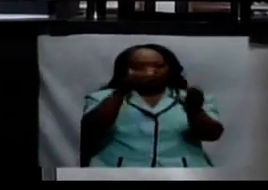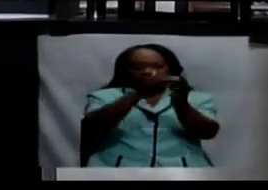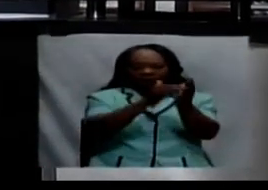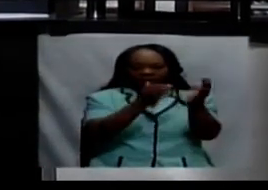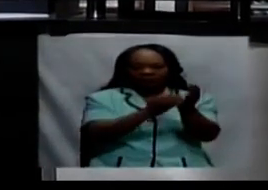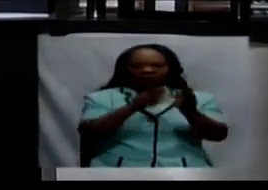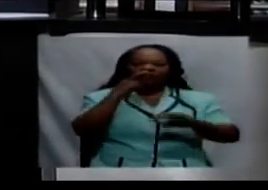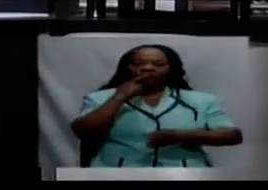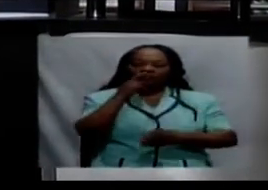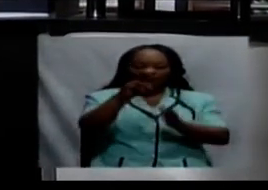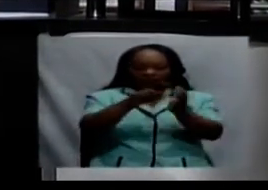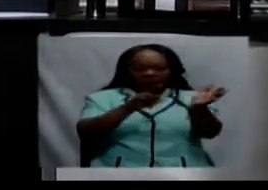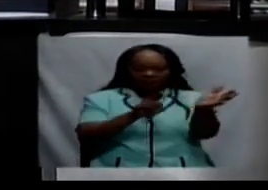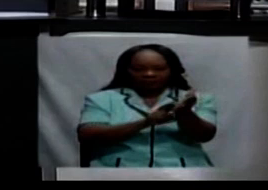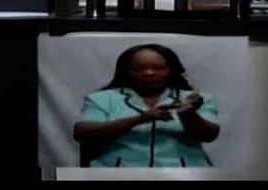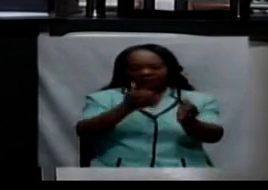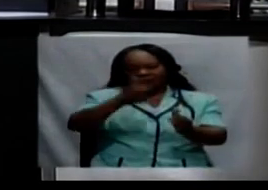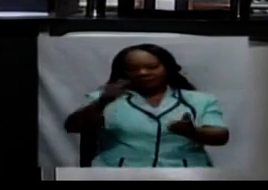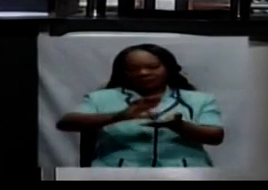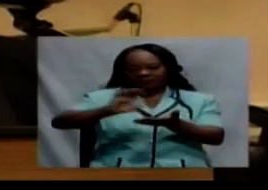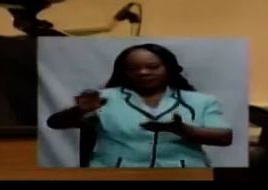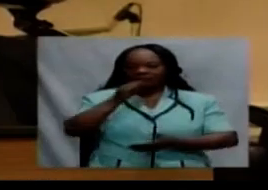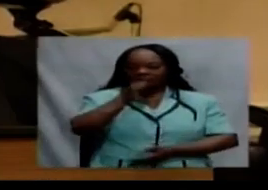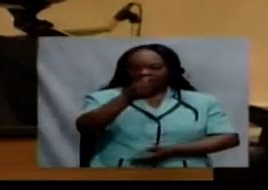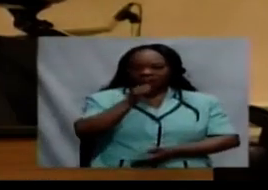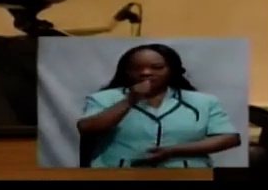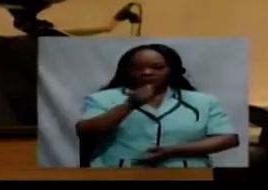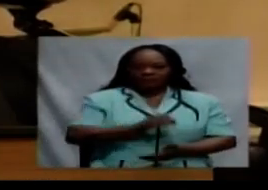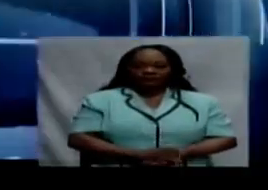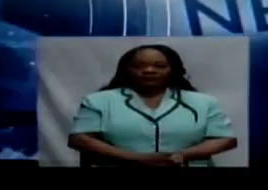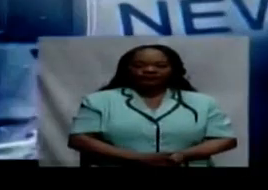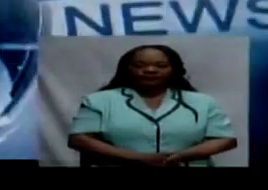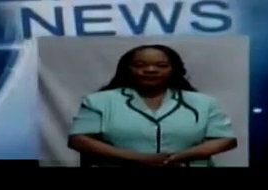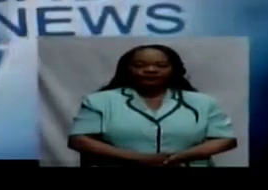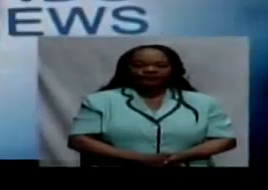as reported in some sections of the media.